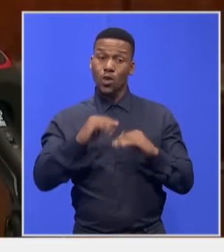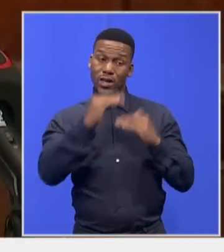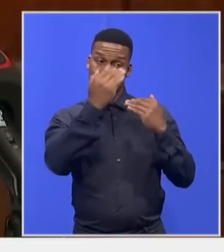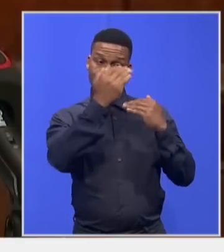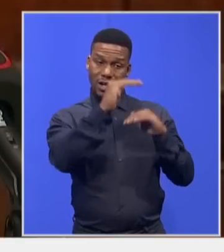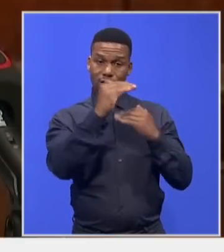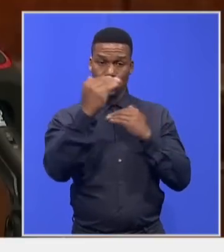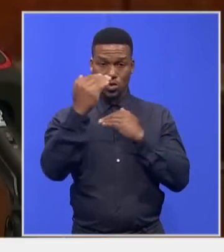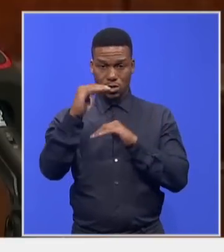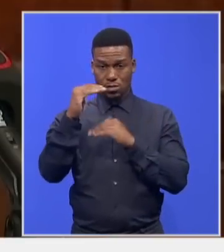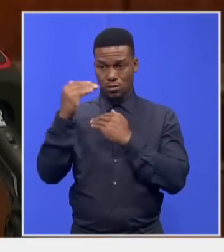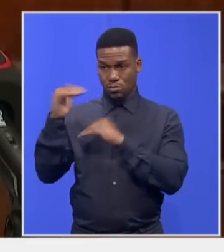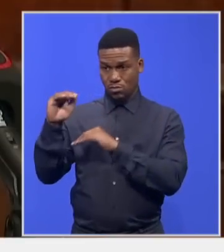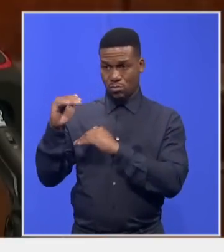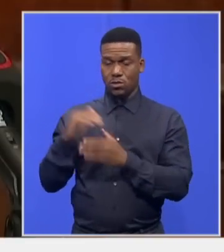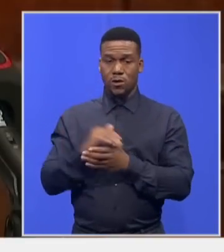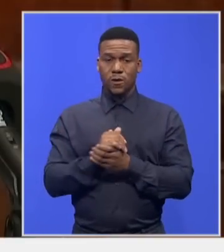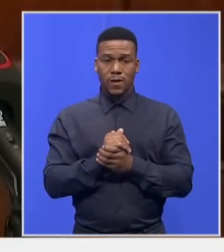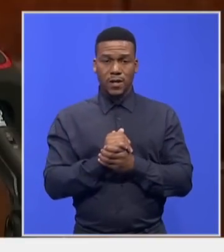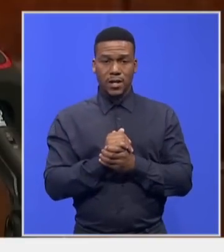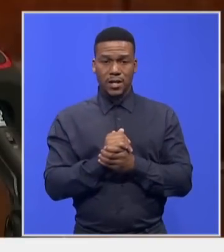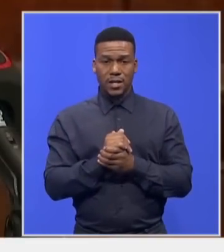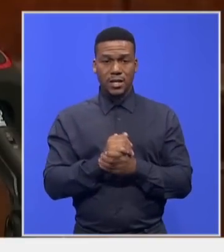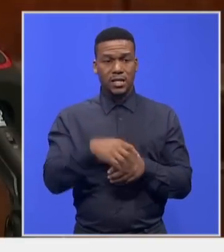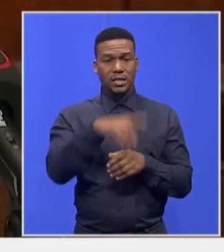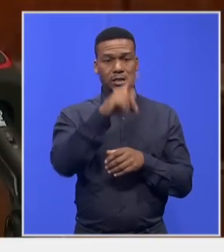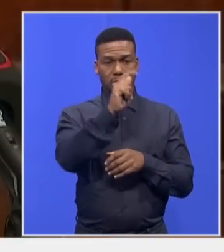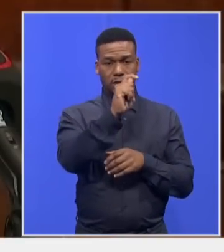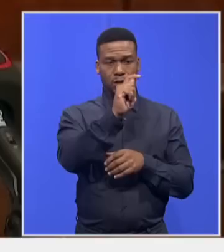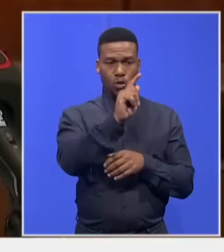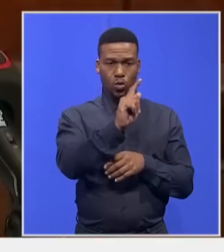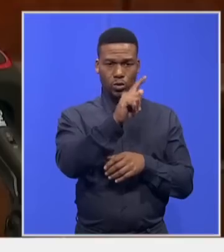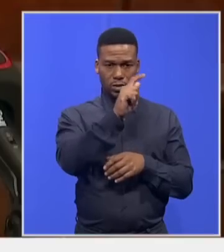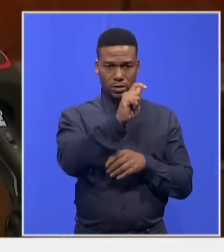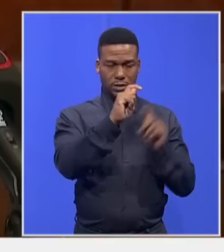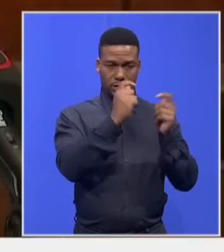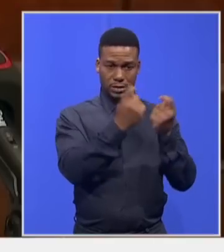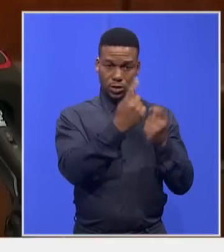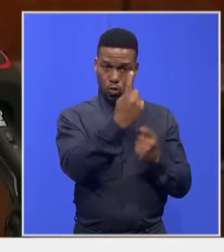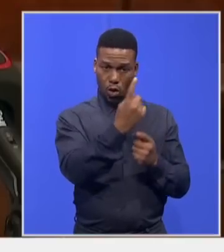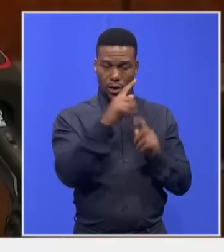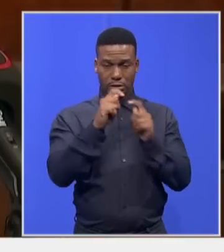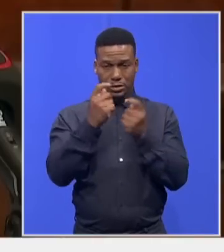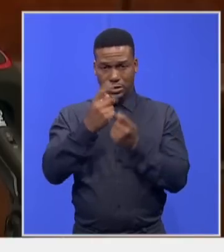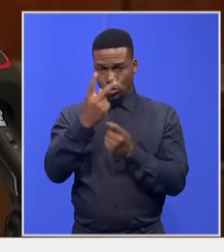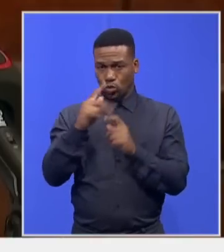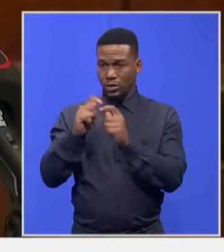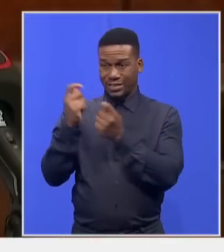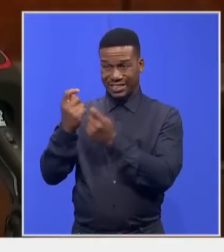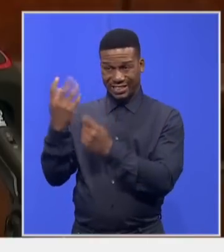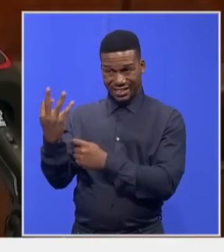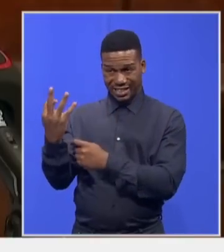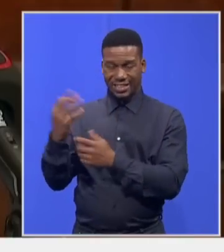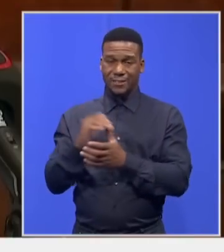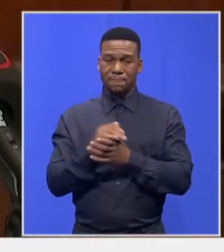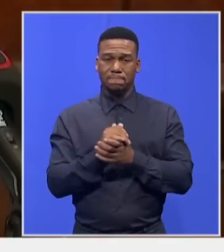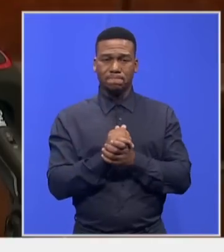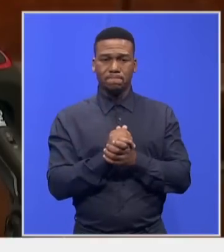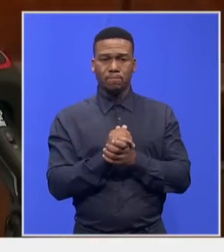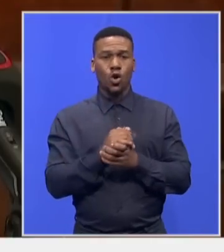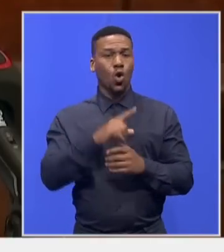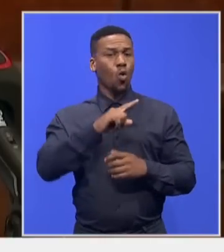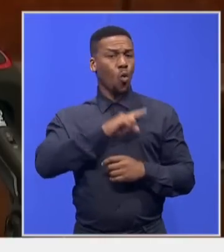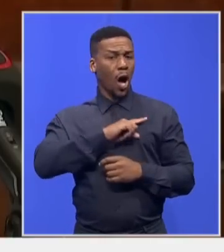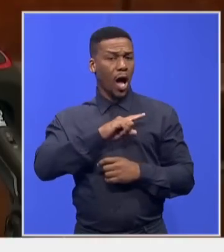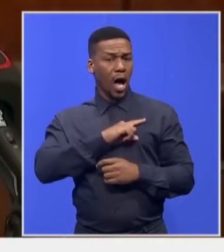stations into what we call Tier 1, Tier 2, and Tier 3. So why do we call them this other? What is the basis